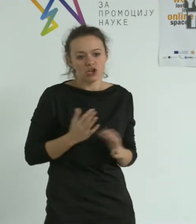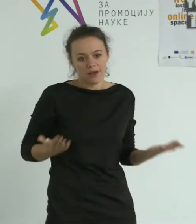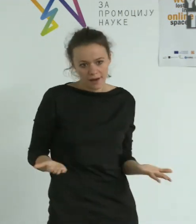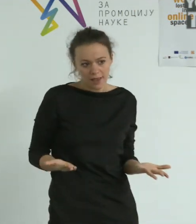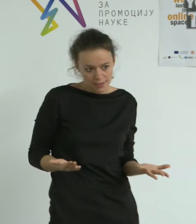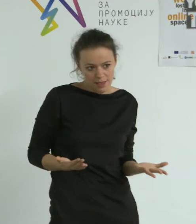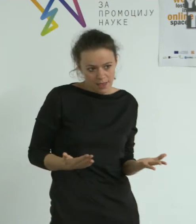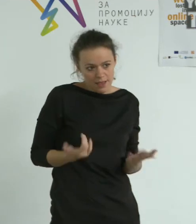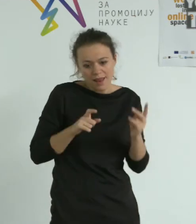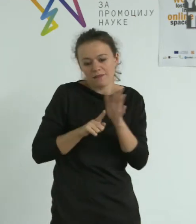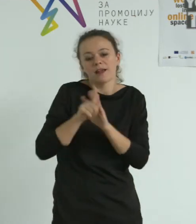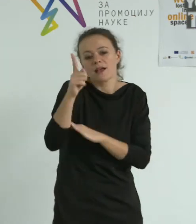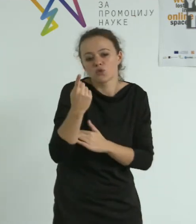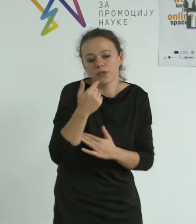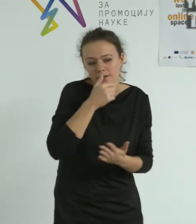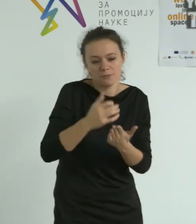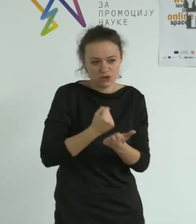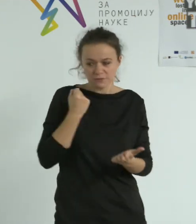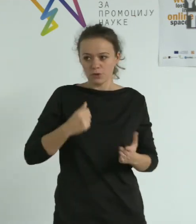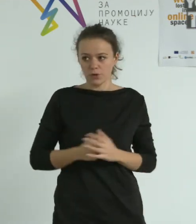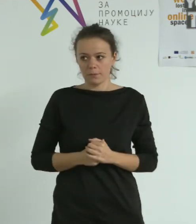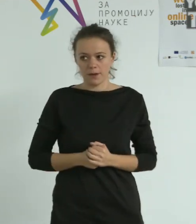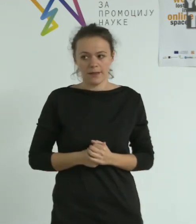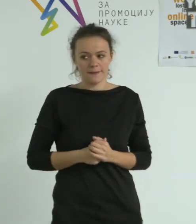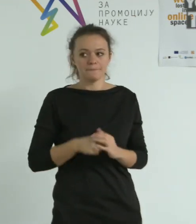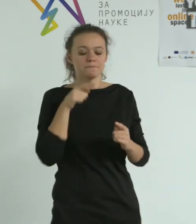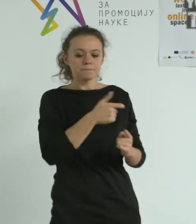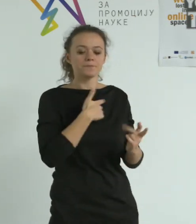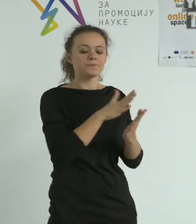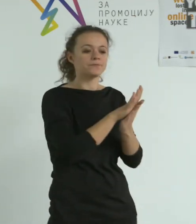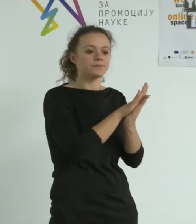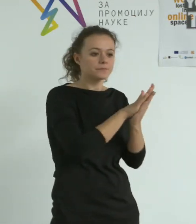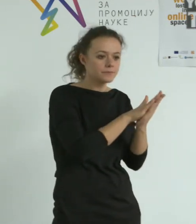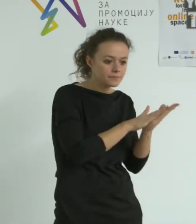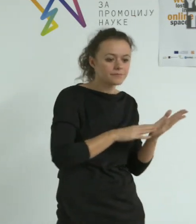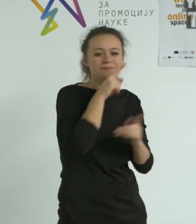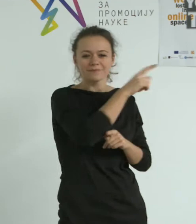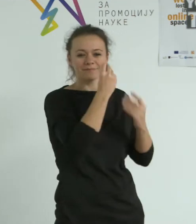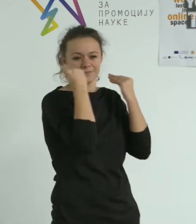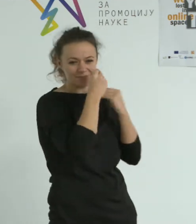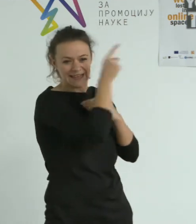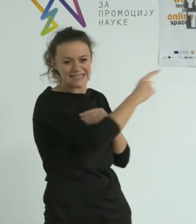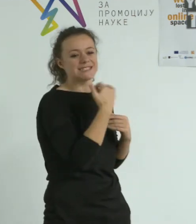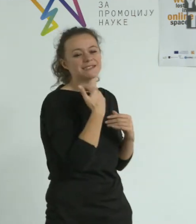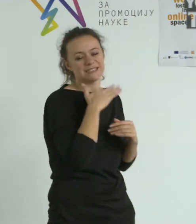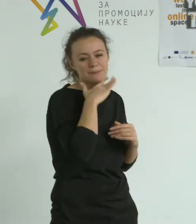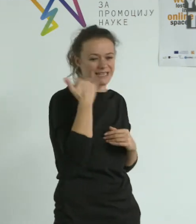turnout of our course. The developing of the course, we started and gathered some materials while we were in Sremski Karlovci and then